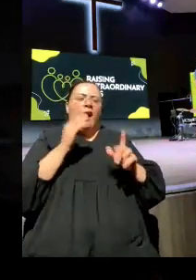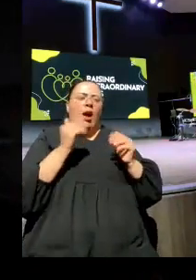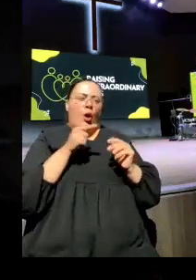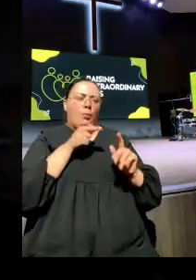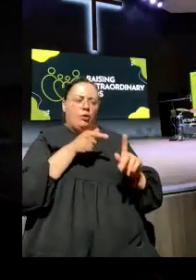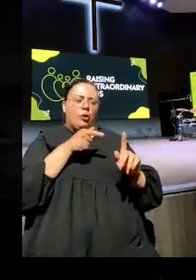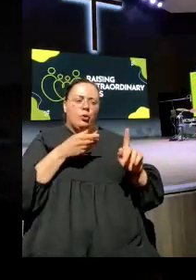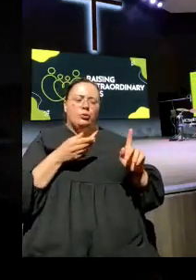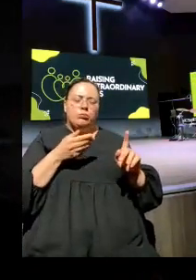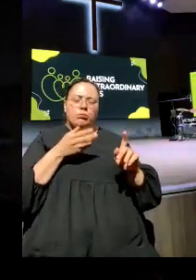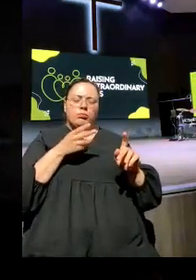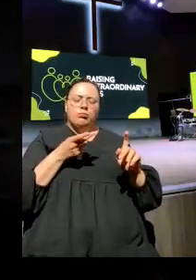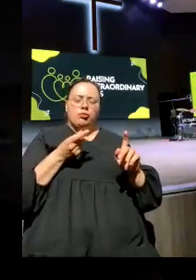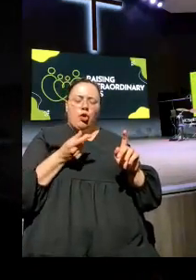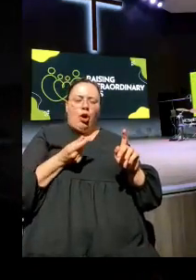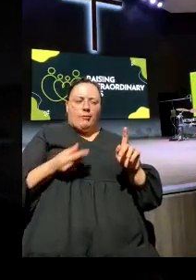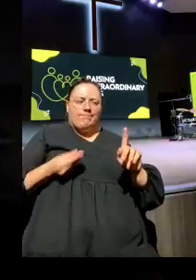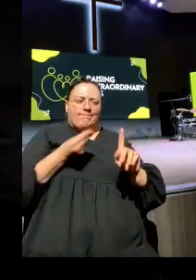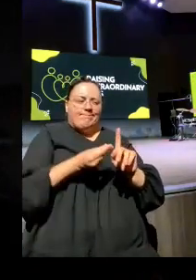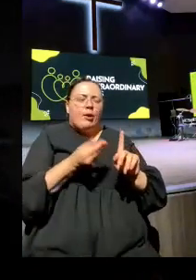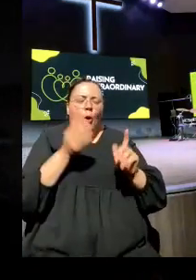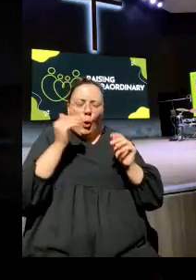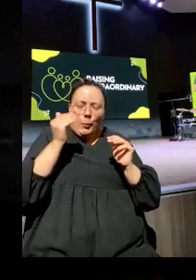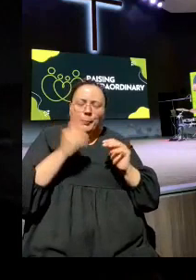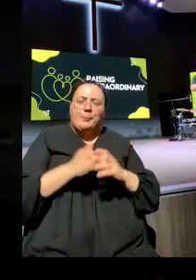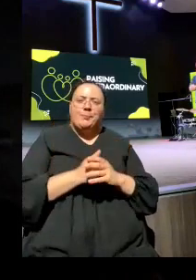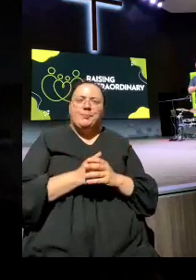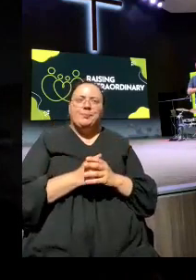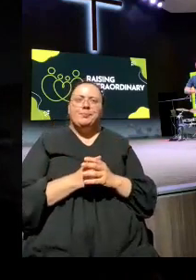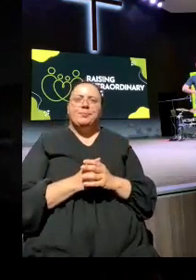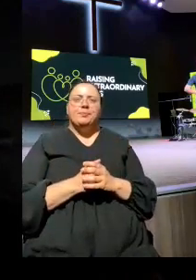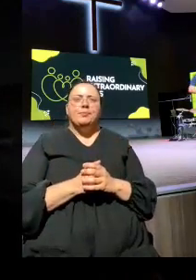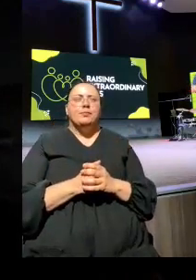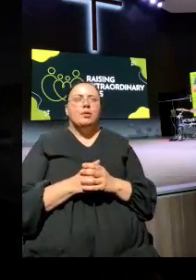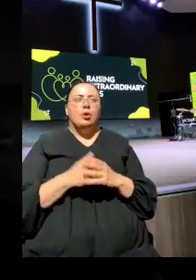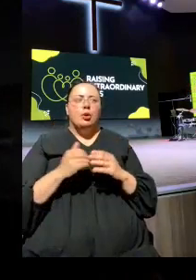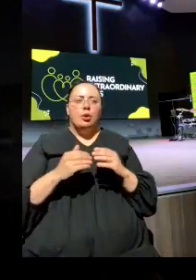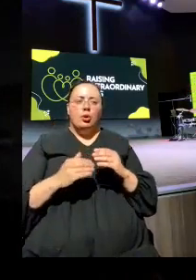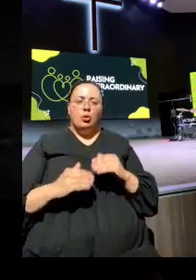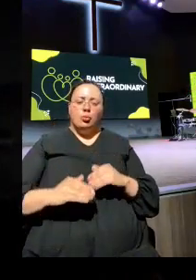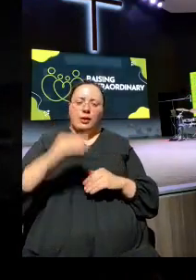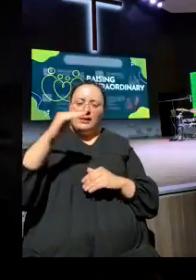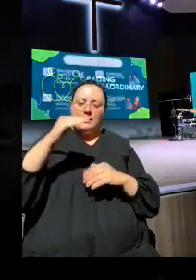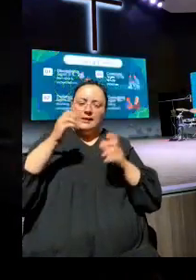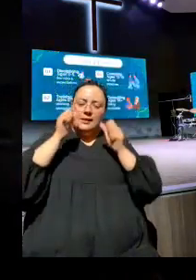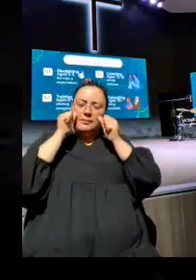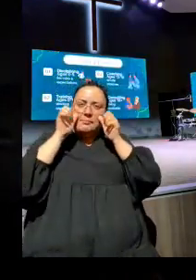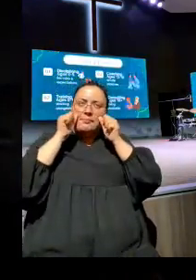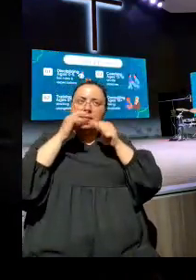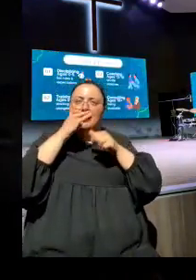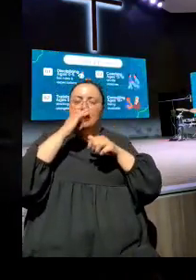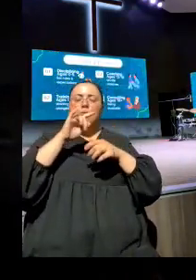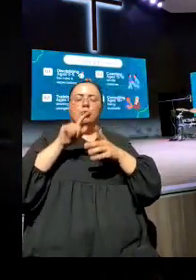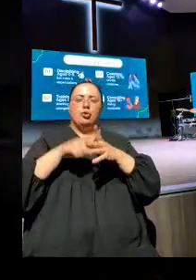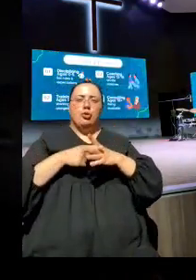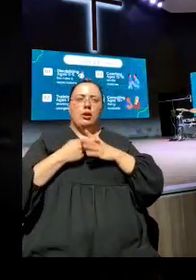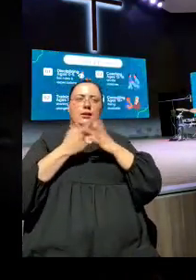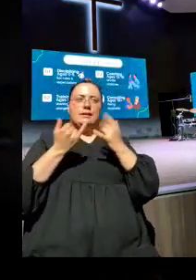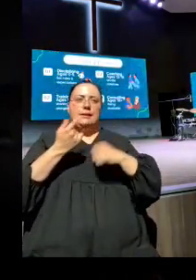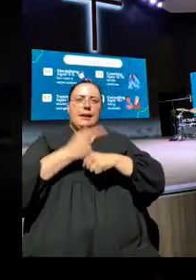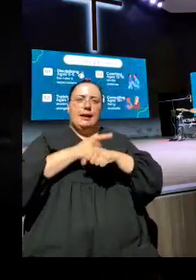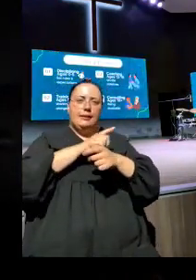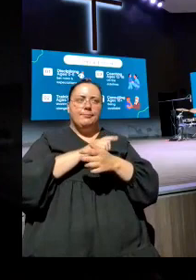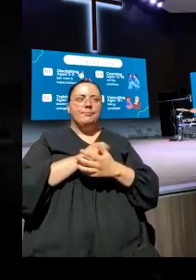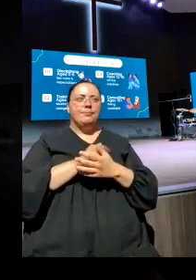have a dog? Right? Raising Extraordinary Kids. This is a series that we're launching today. We're looking at parenting through